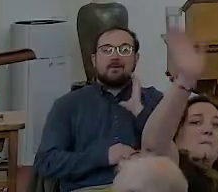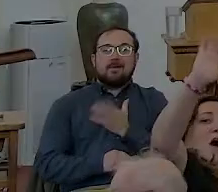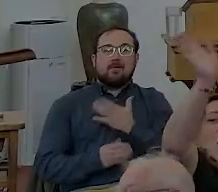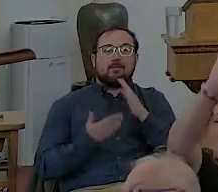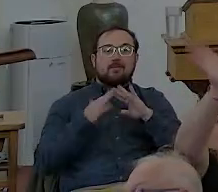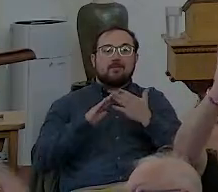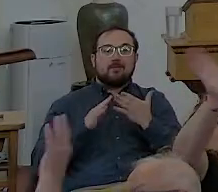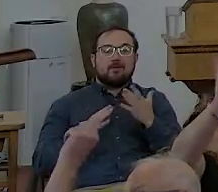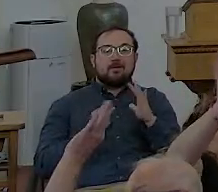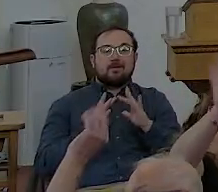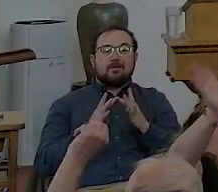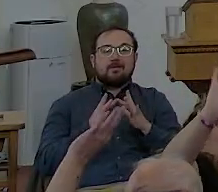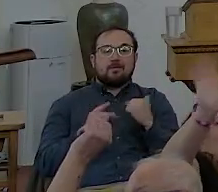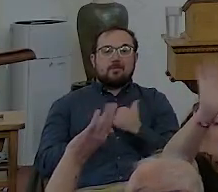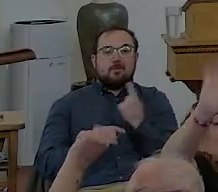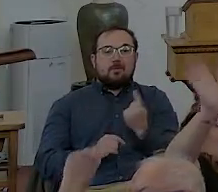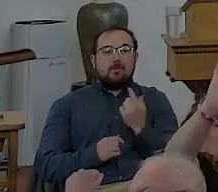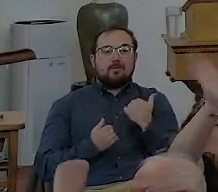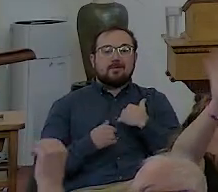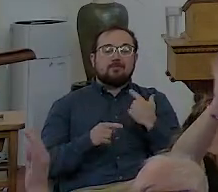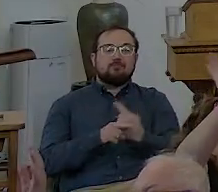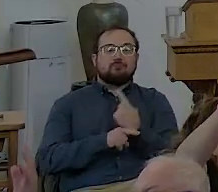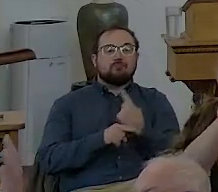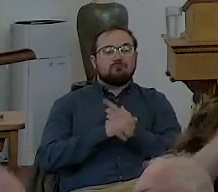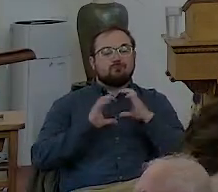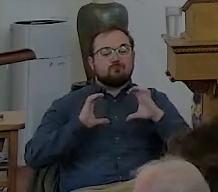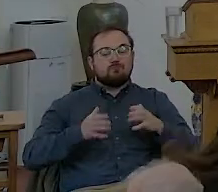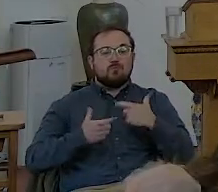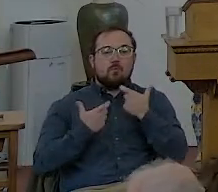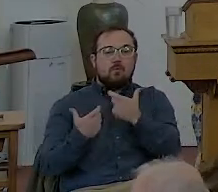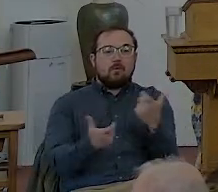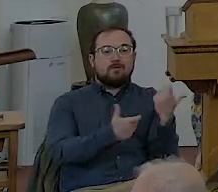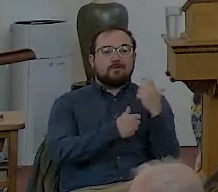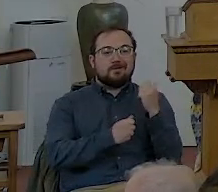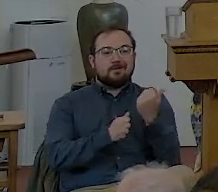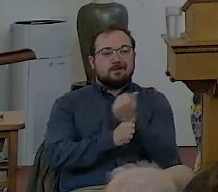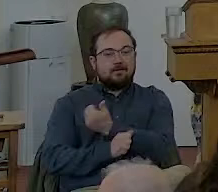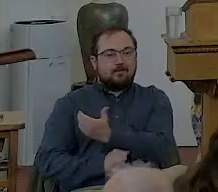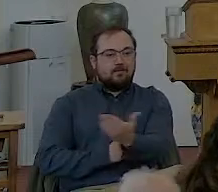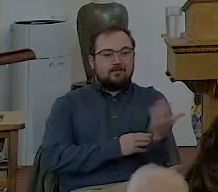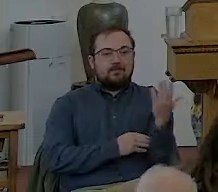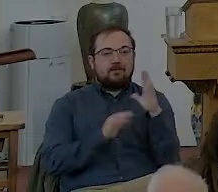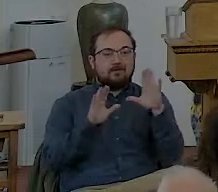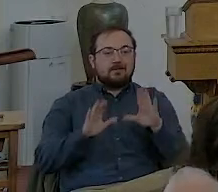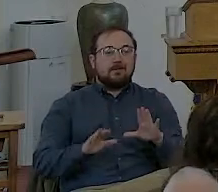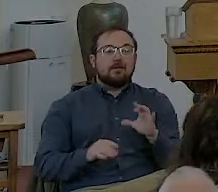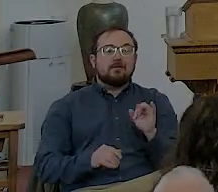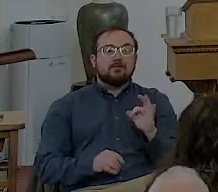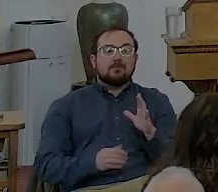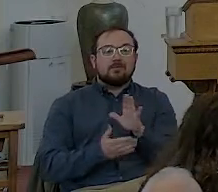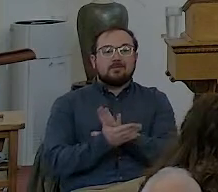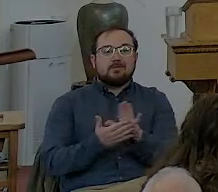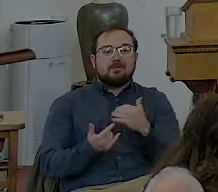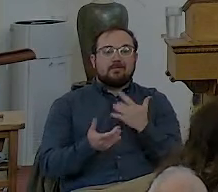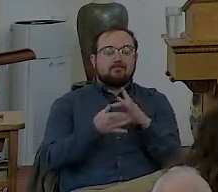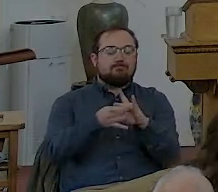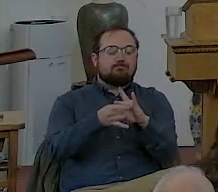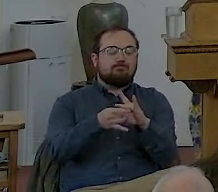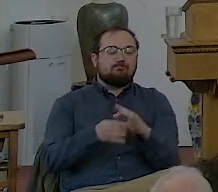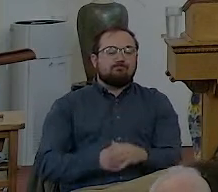community online. We always have a regular group of people watching us every Sunday, so it's good to have that connection.